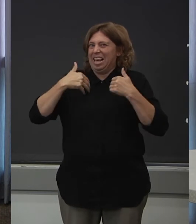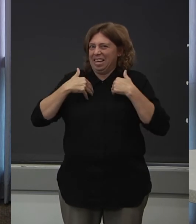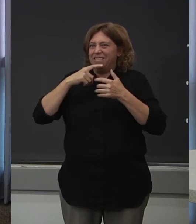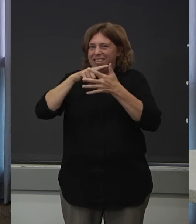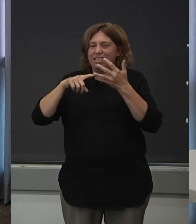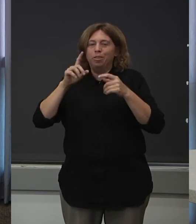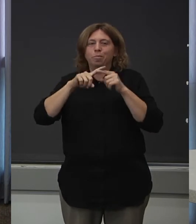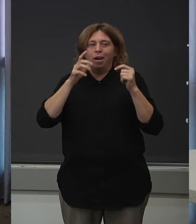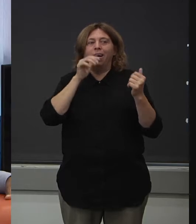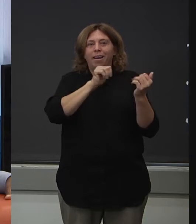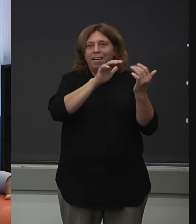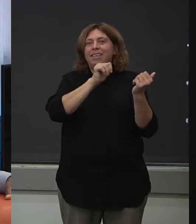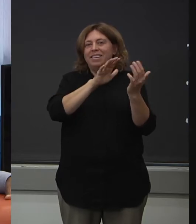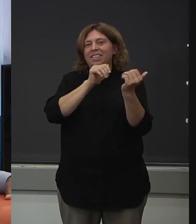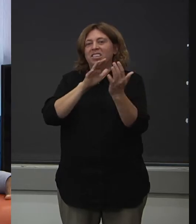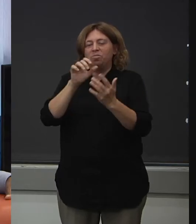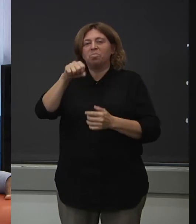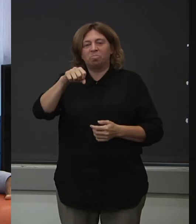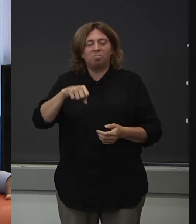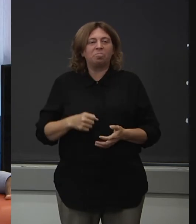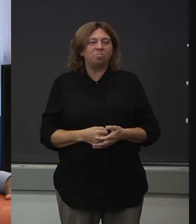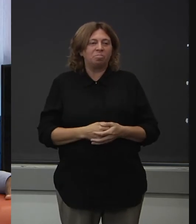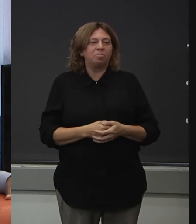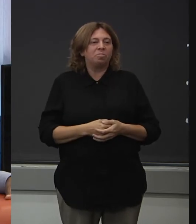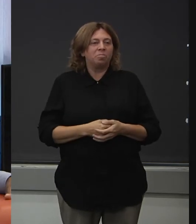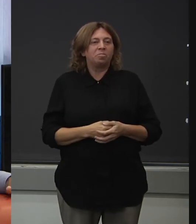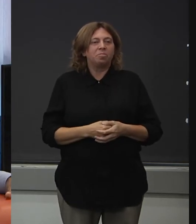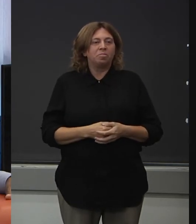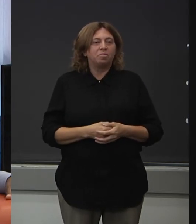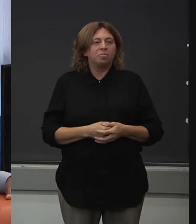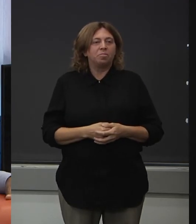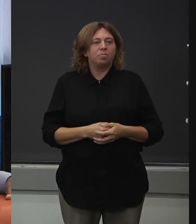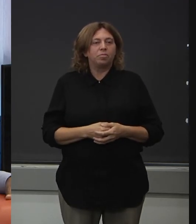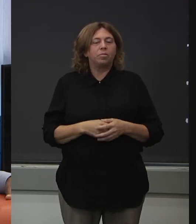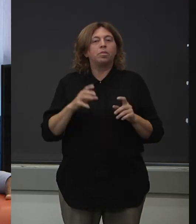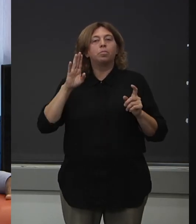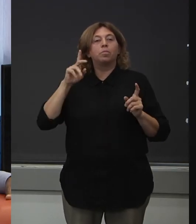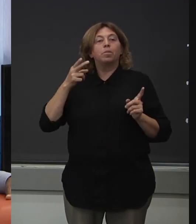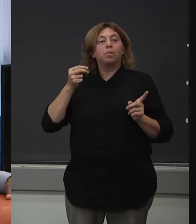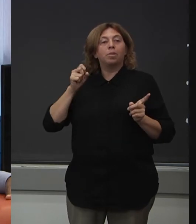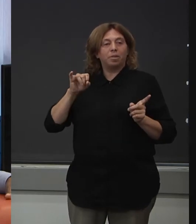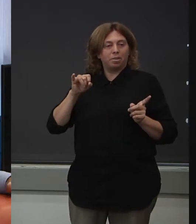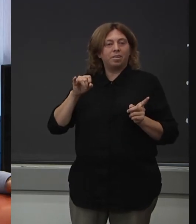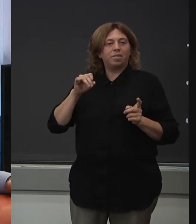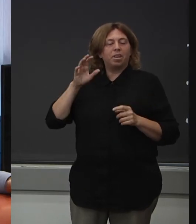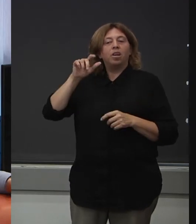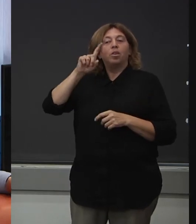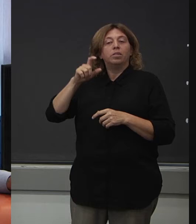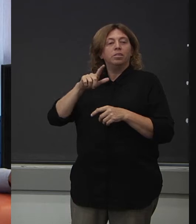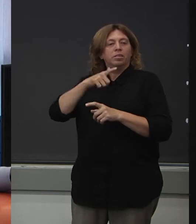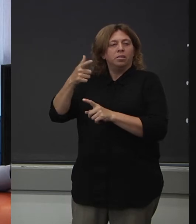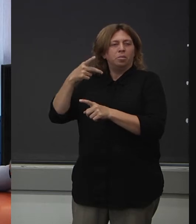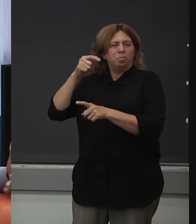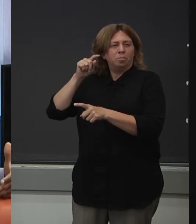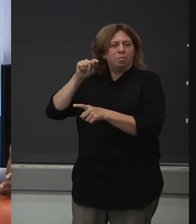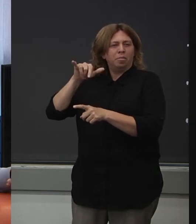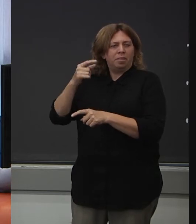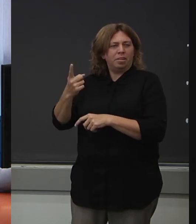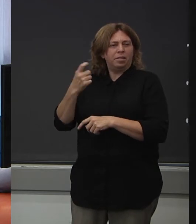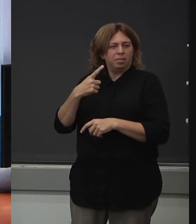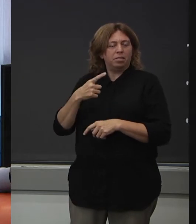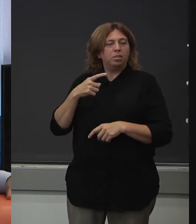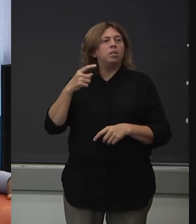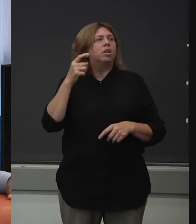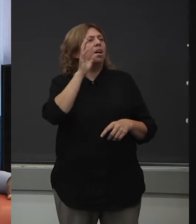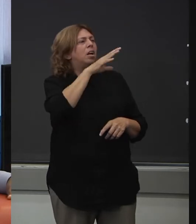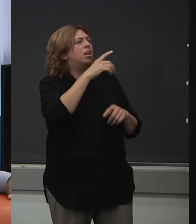The next question is from Patty. What coverings are best? So there are